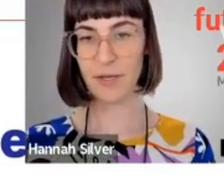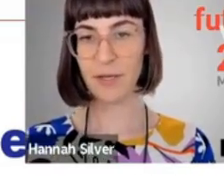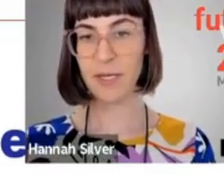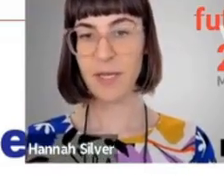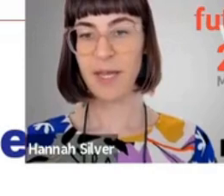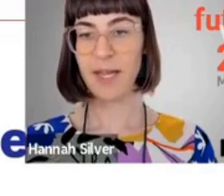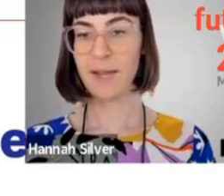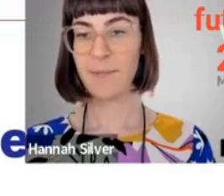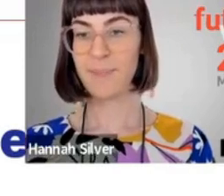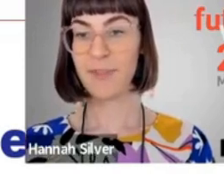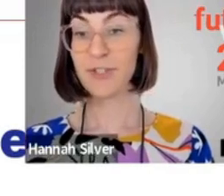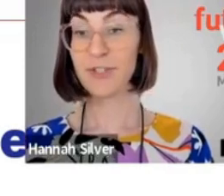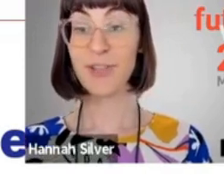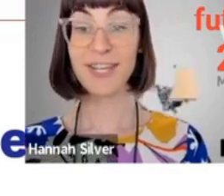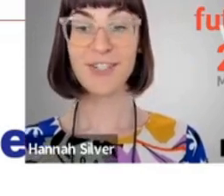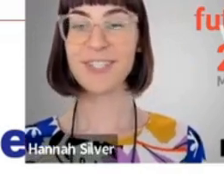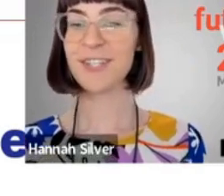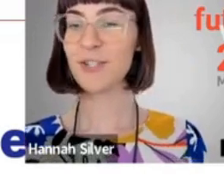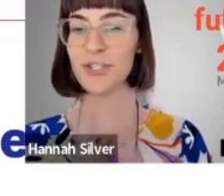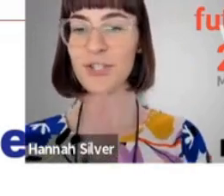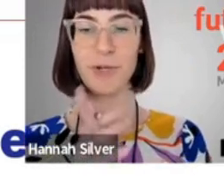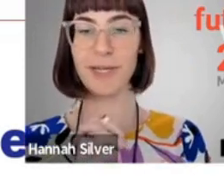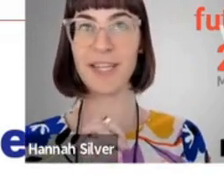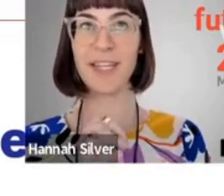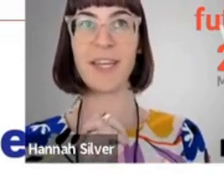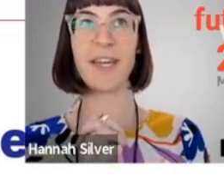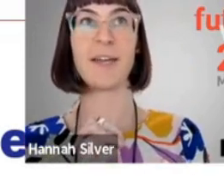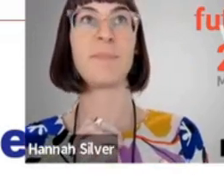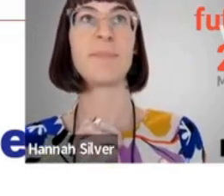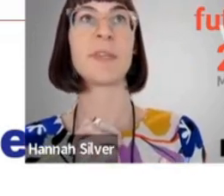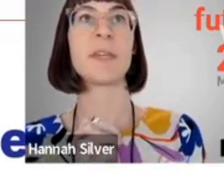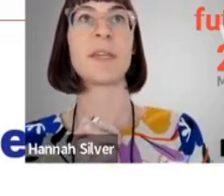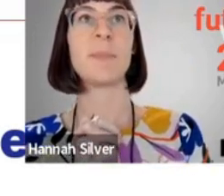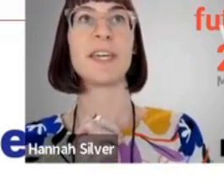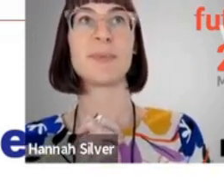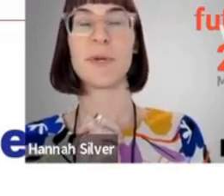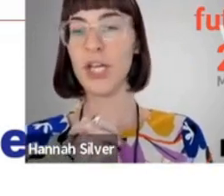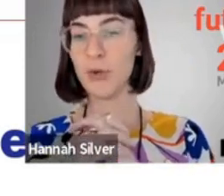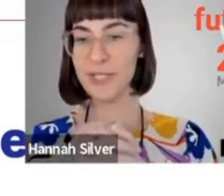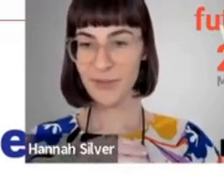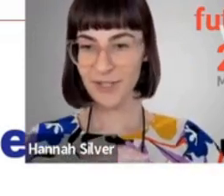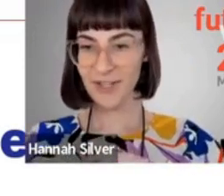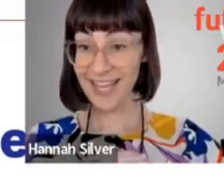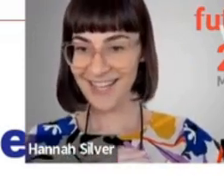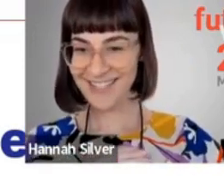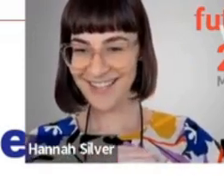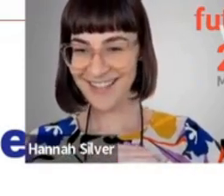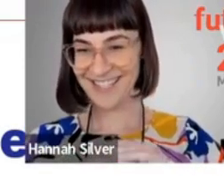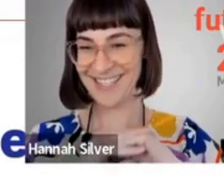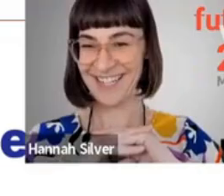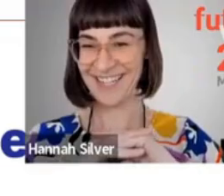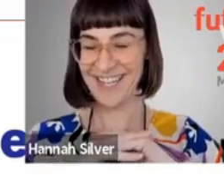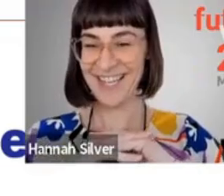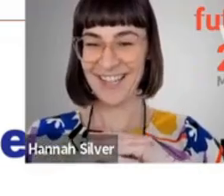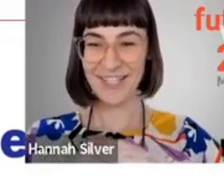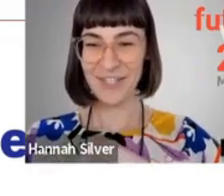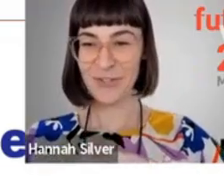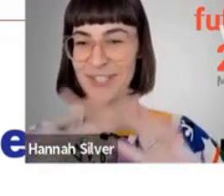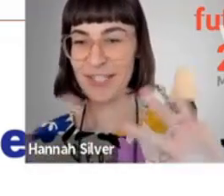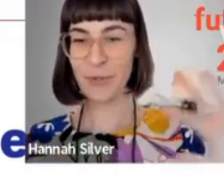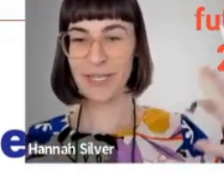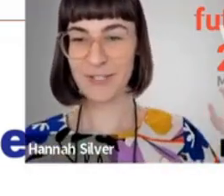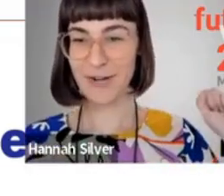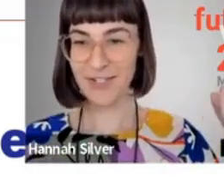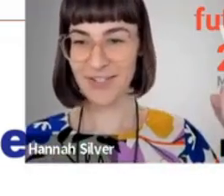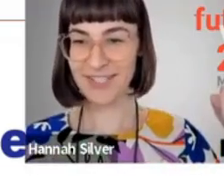end as well. So let's just super quickly, because we're going to go into a little ASL lesson. Let's do